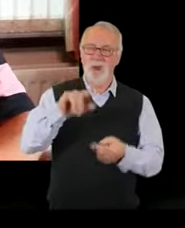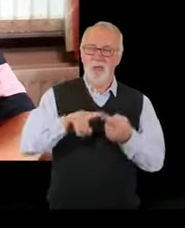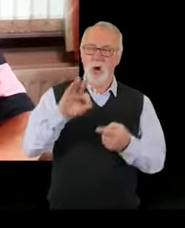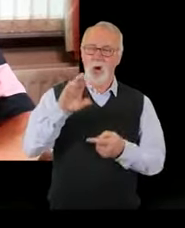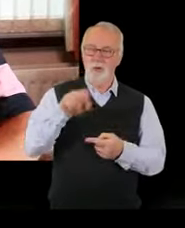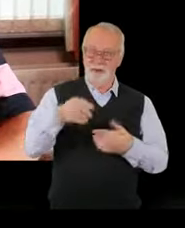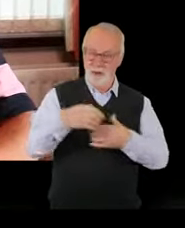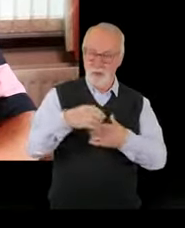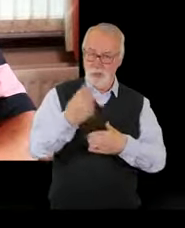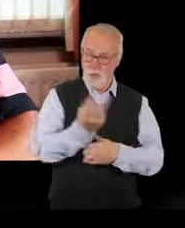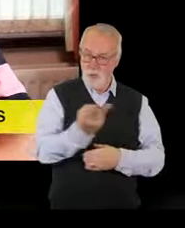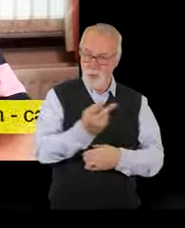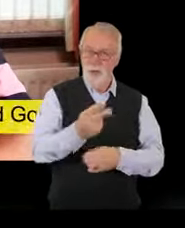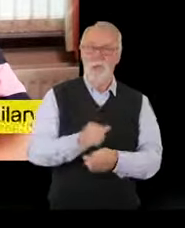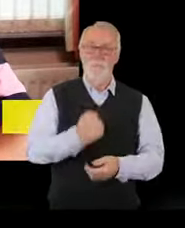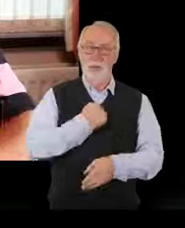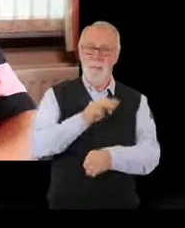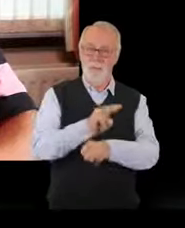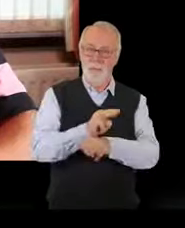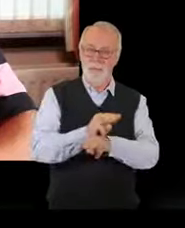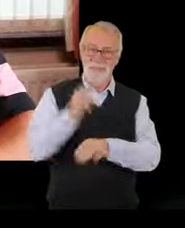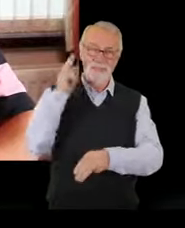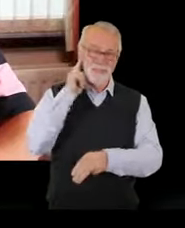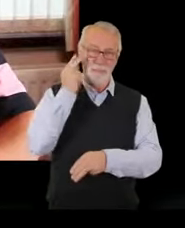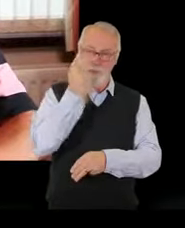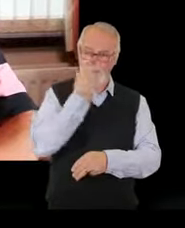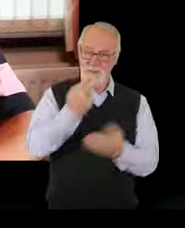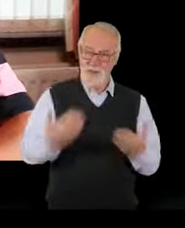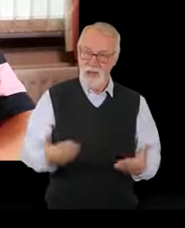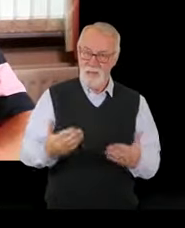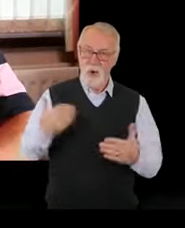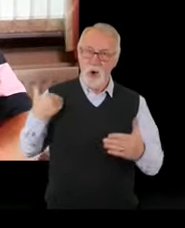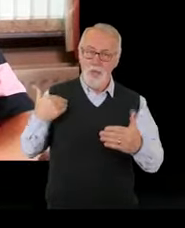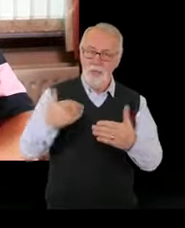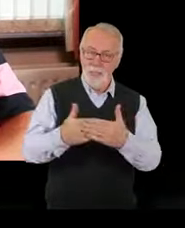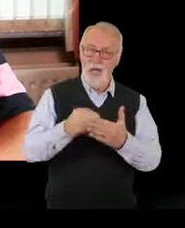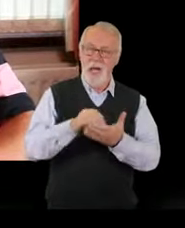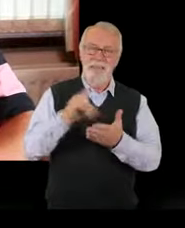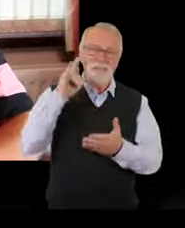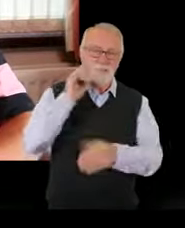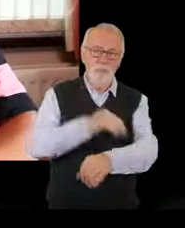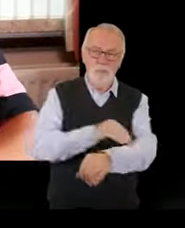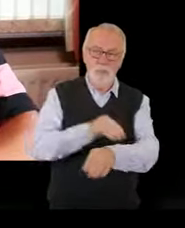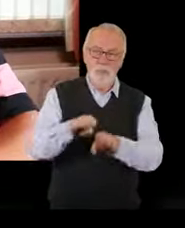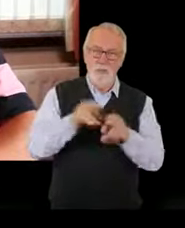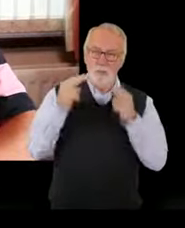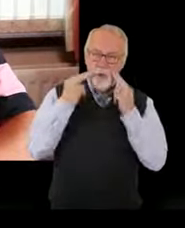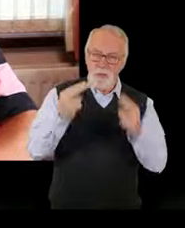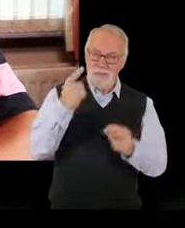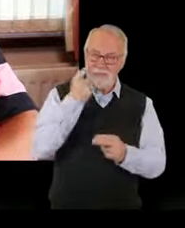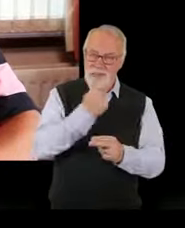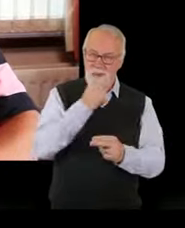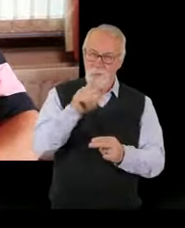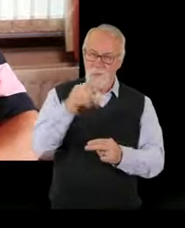Originally she was hearing impaired with normal sight. But because of glaucoma it was well maintained over the